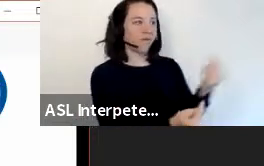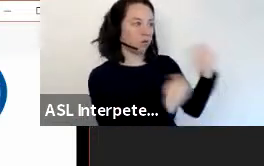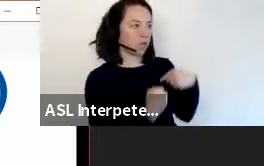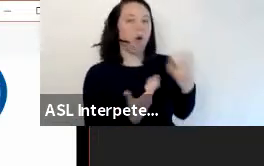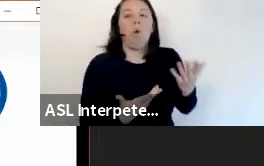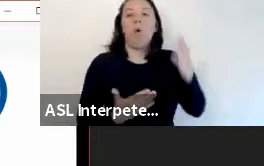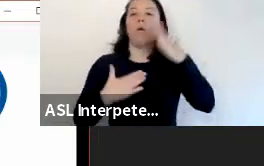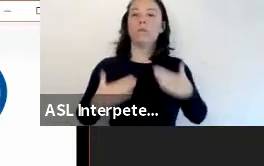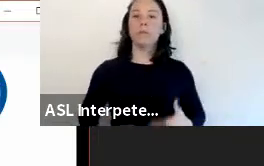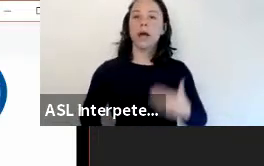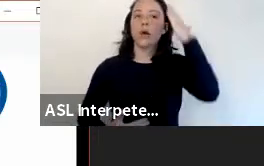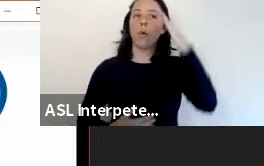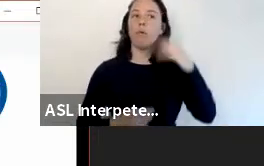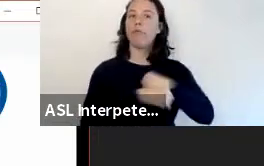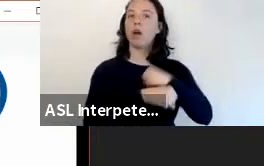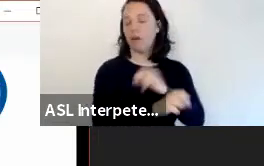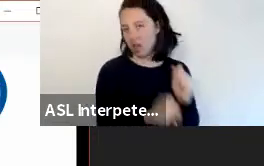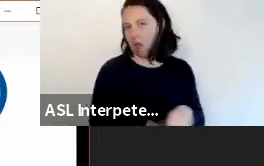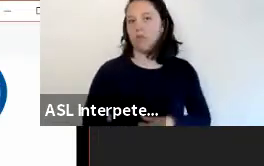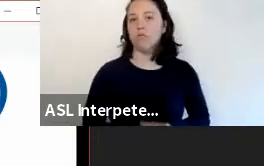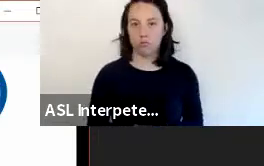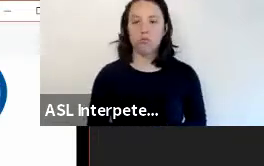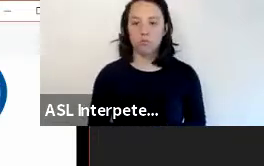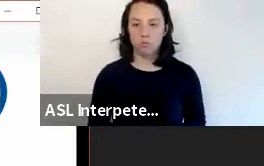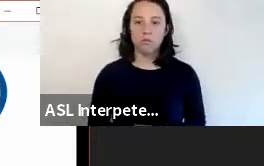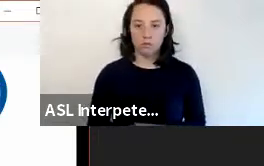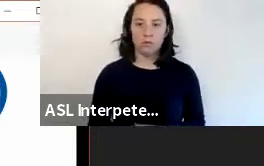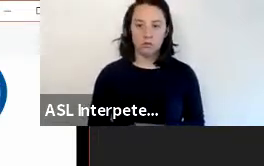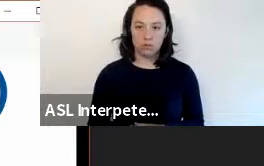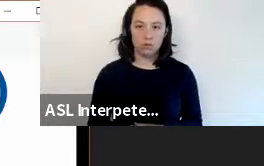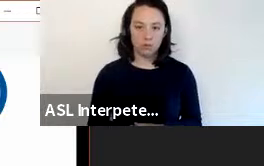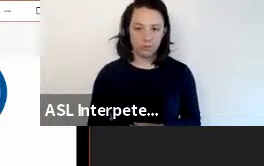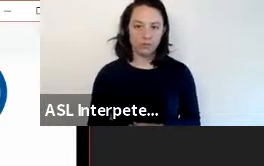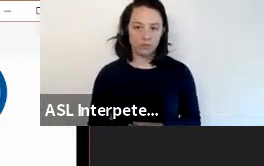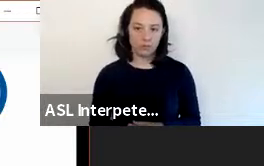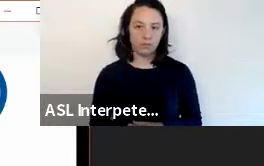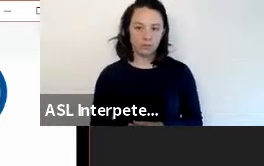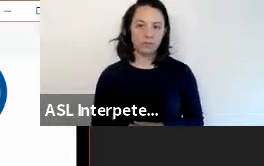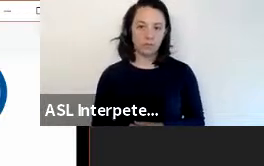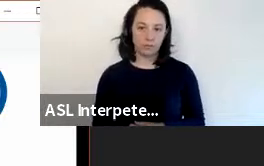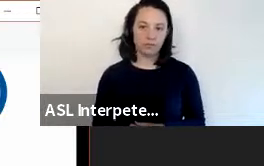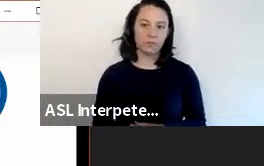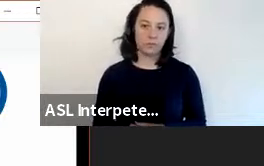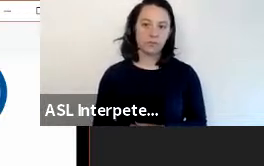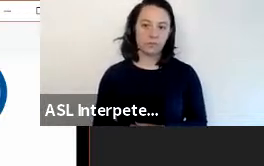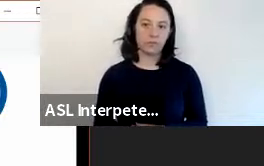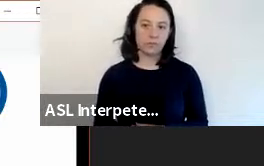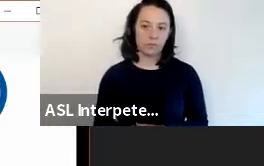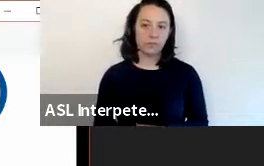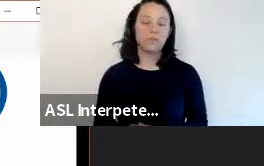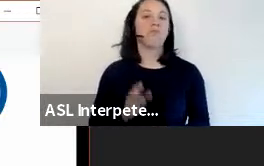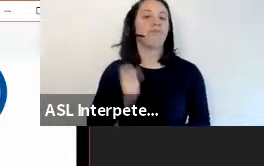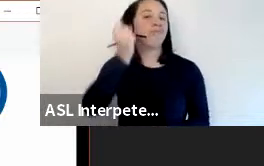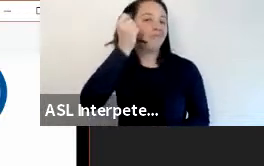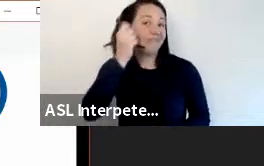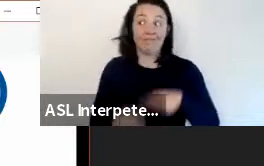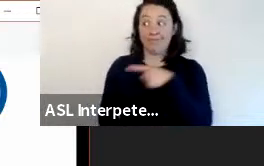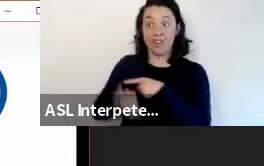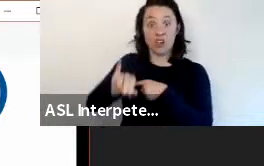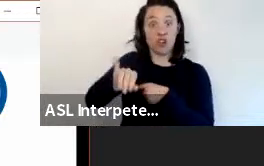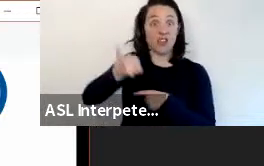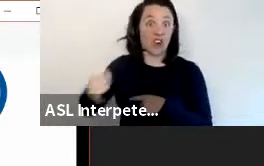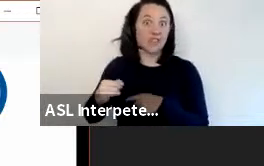then the DNA makes the RNA, which then makes the spike proteins, and then your body responds to these